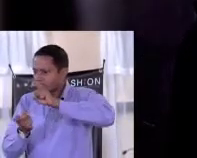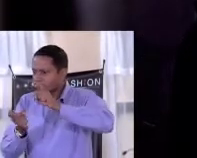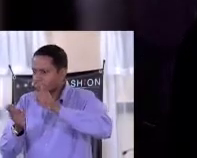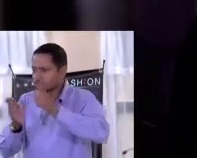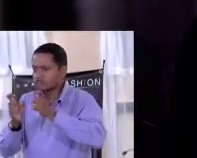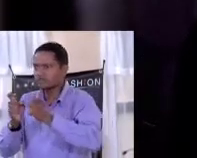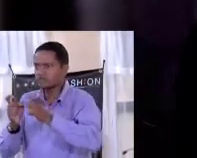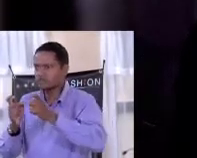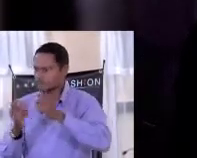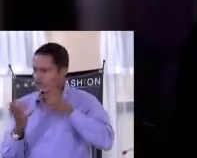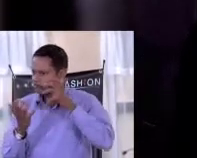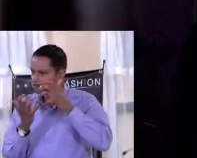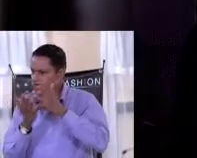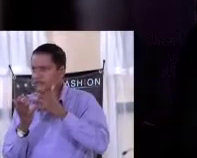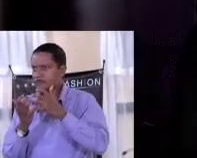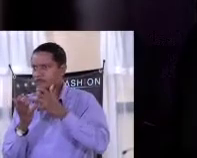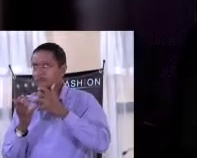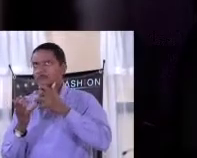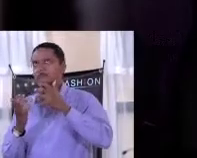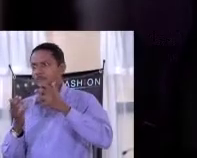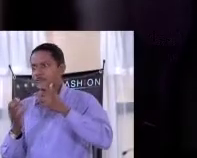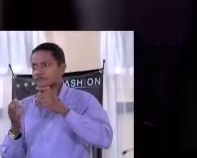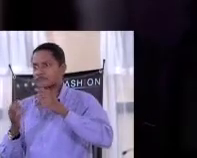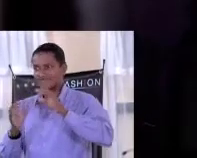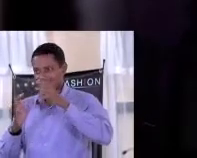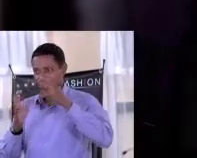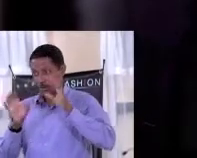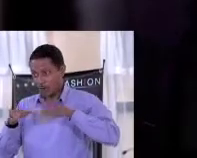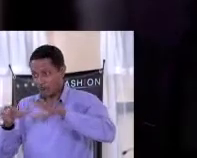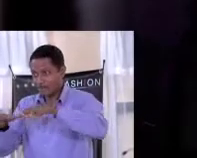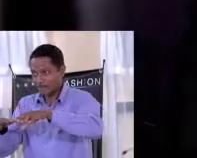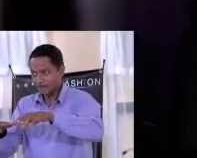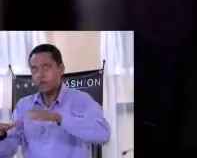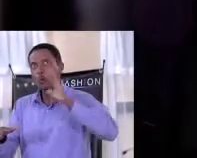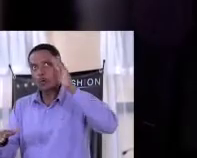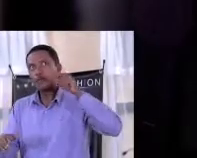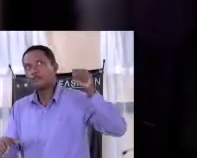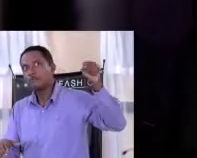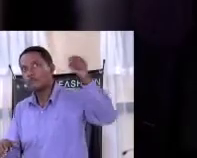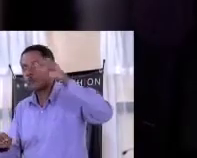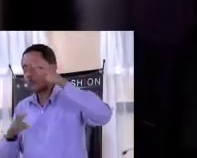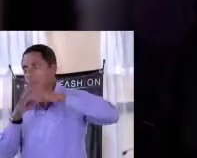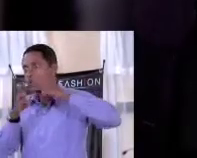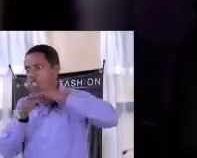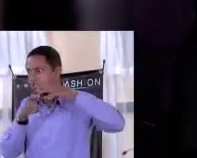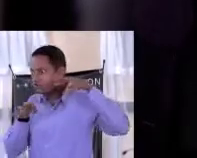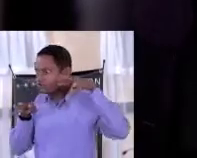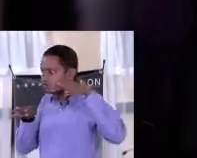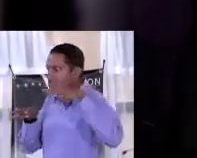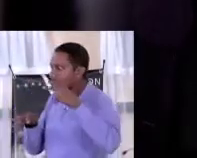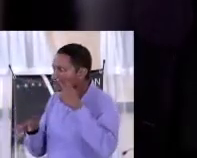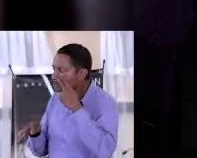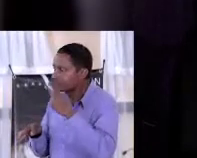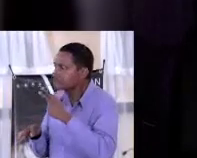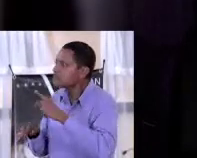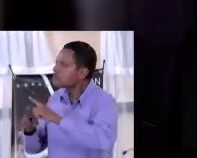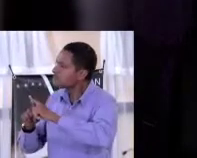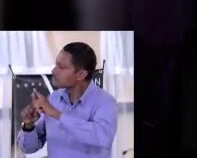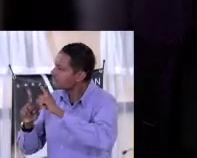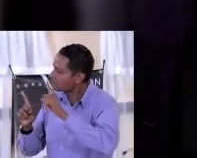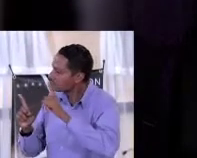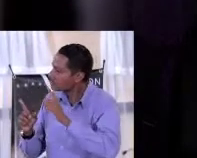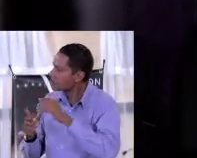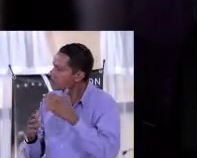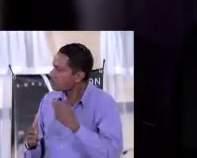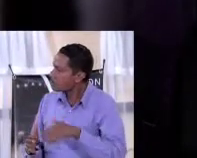with this innovative perspective, this unique way of channeling our energies, which would